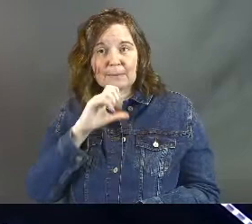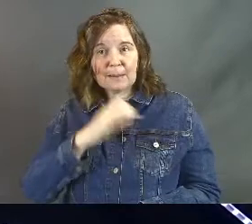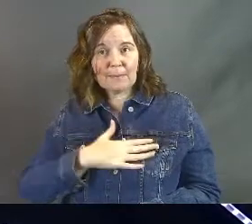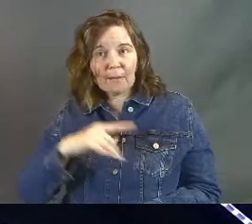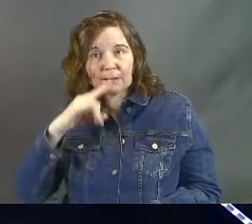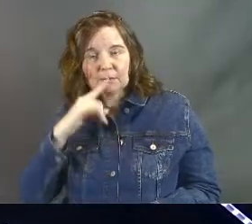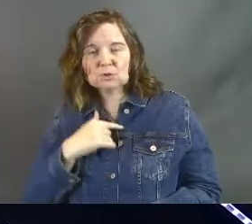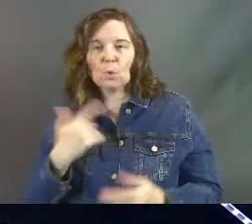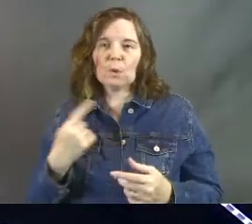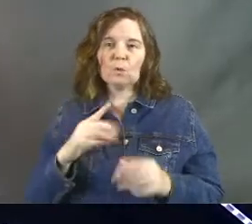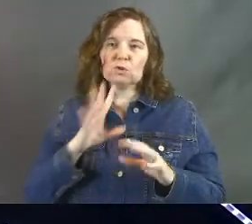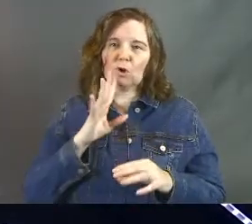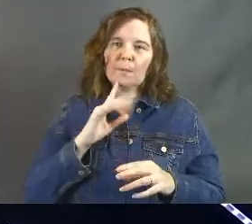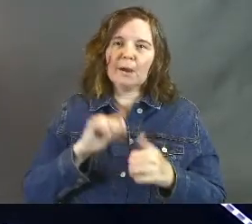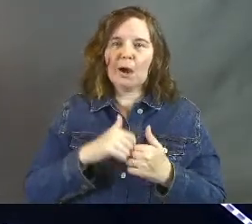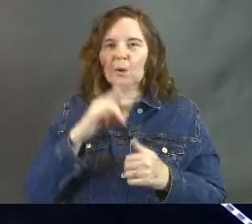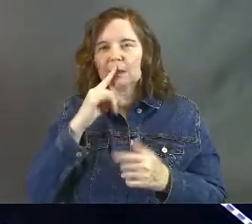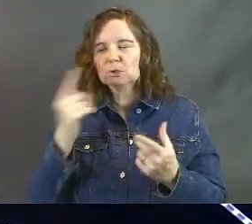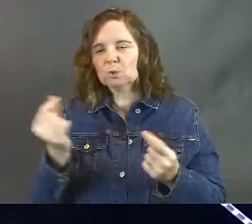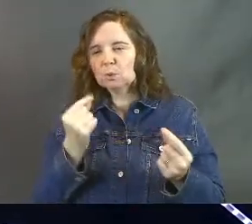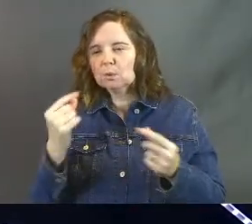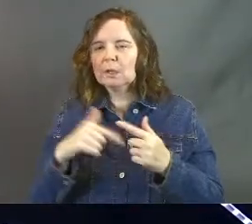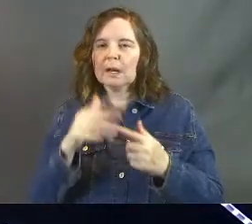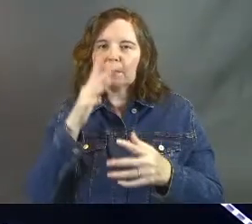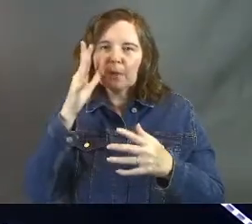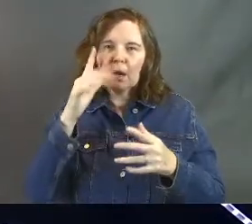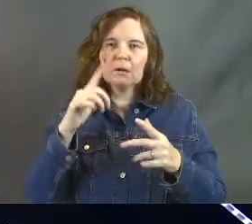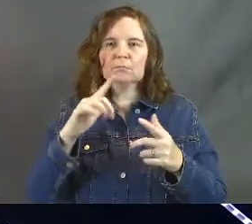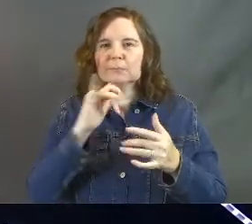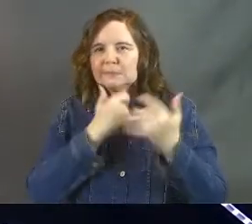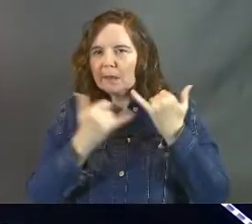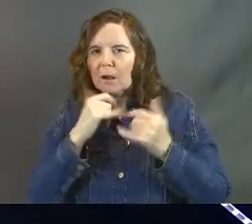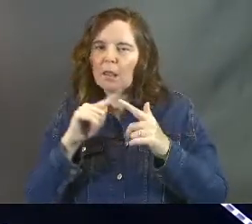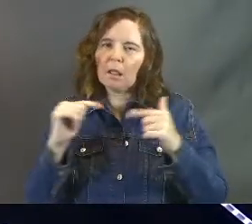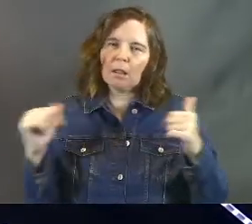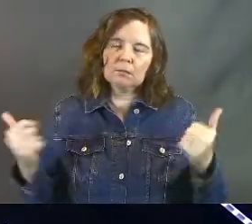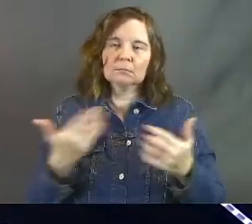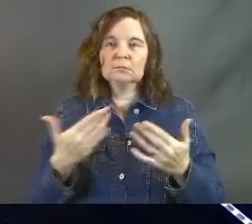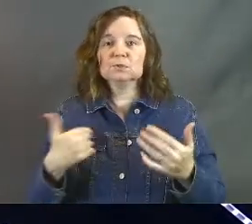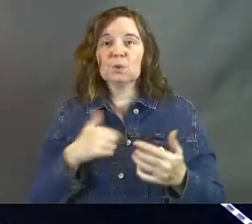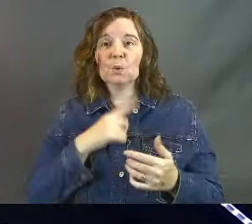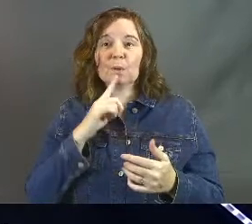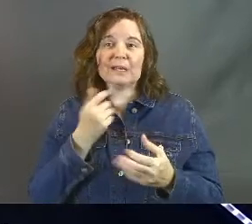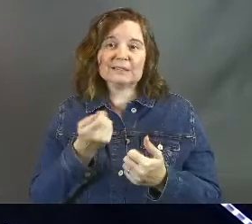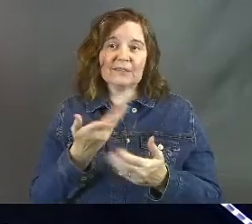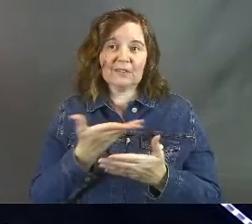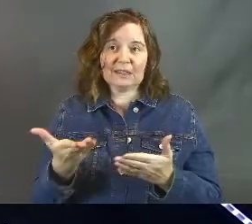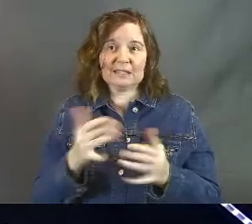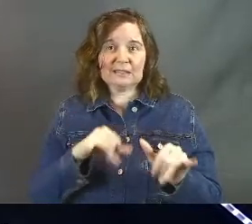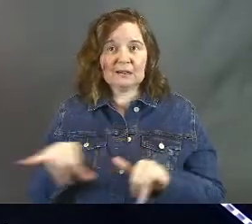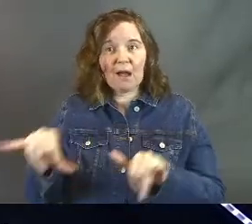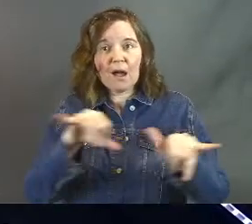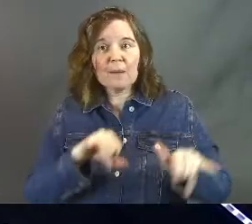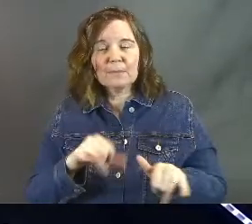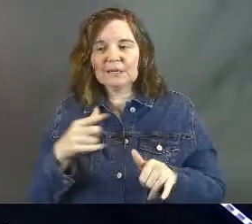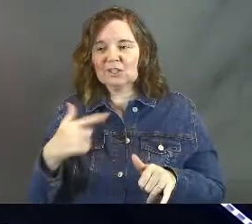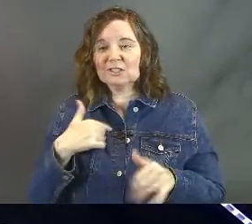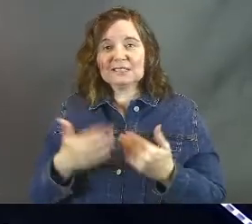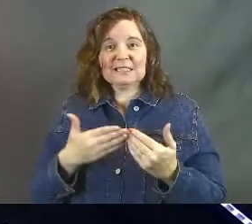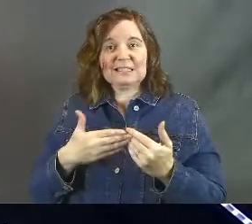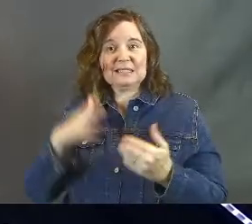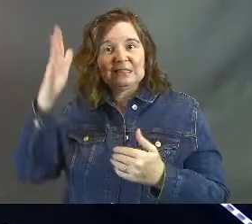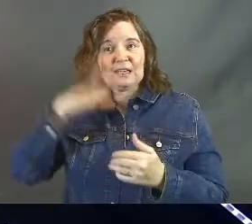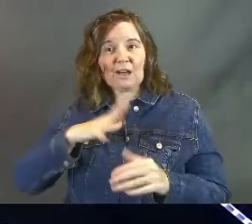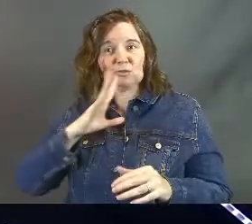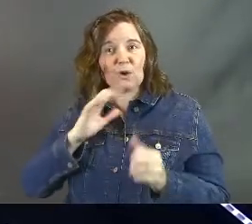So we would constantly talk about how our kids are doing and our parenting flubs and all this kind of stuff. So we had several things in common, and he's just an easy